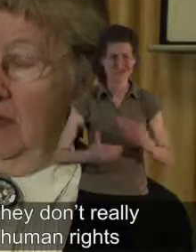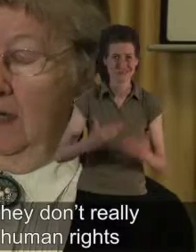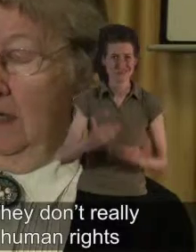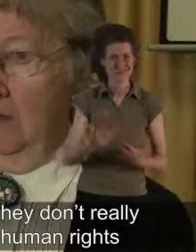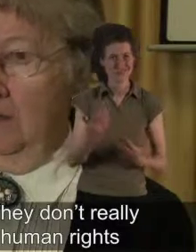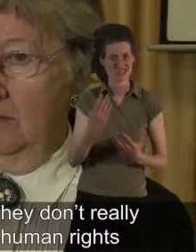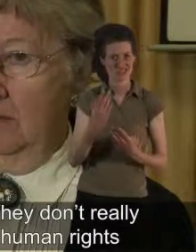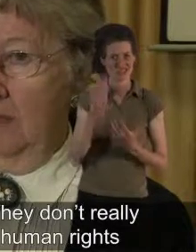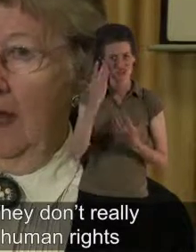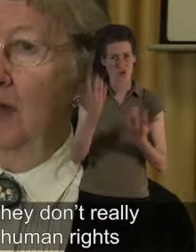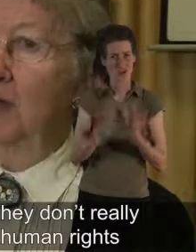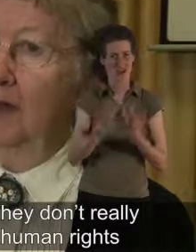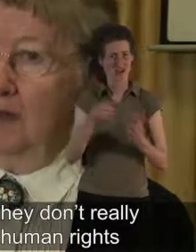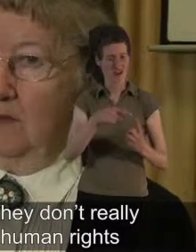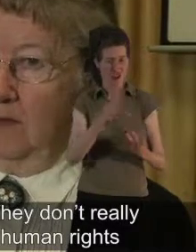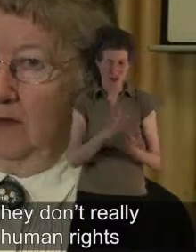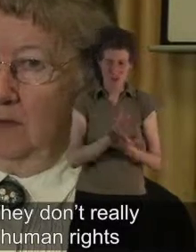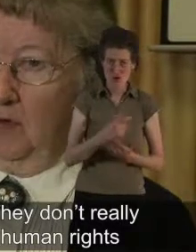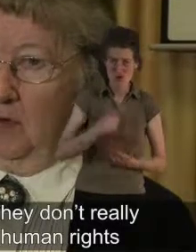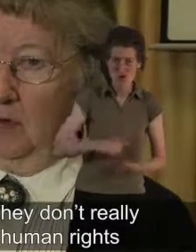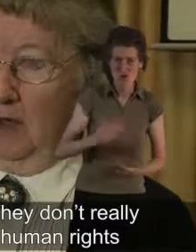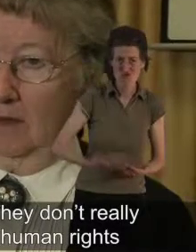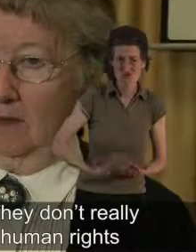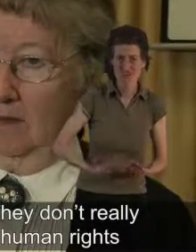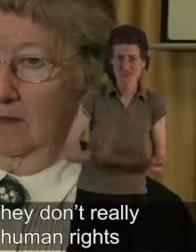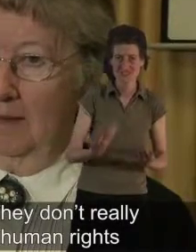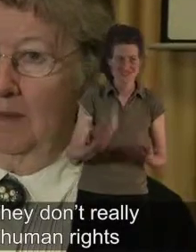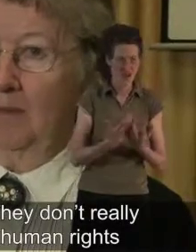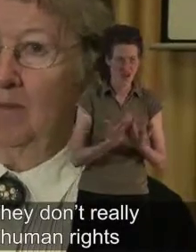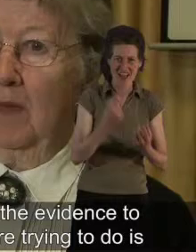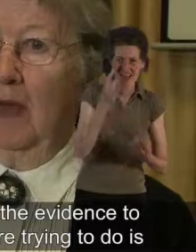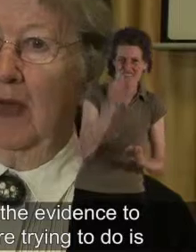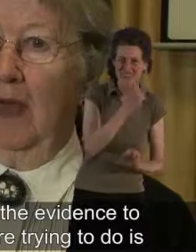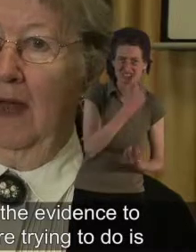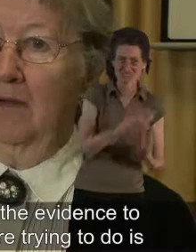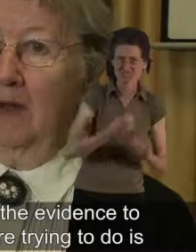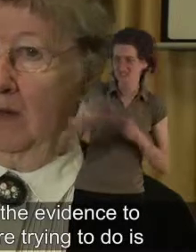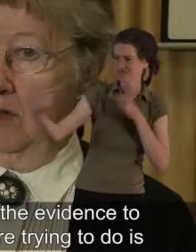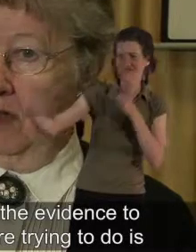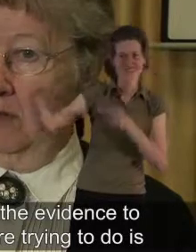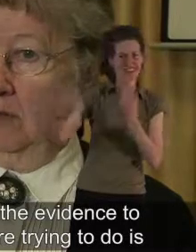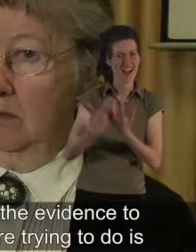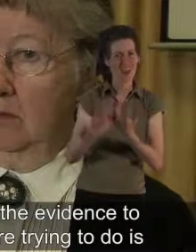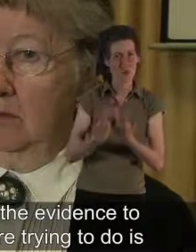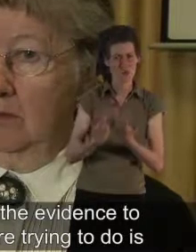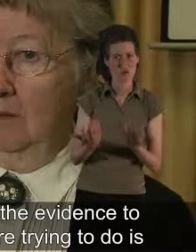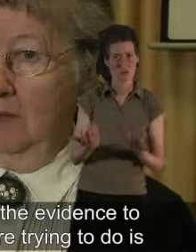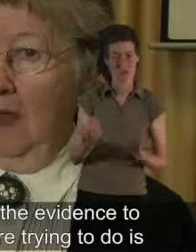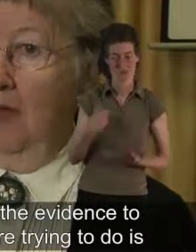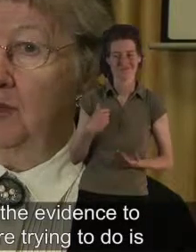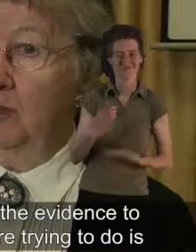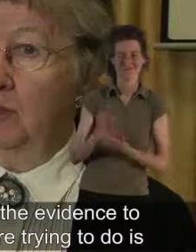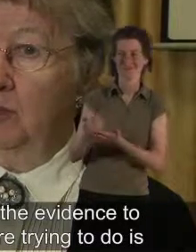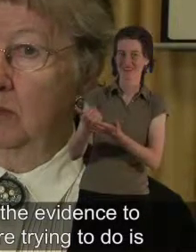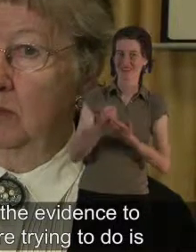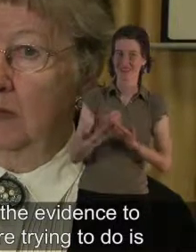don't really know how to identify them as human rights. And they don't know